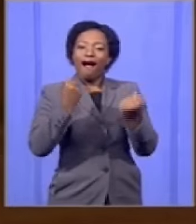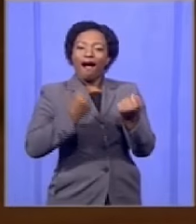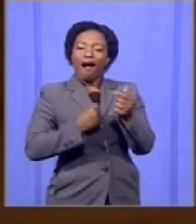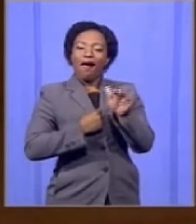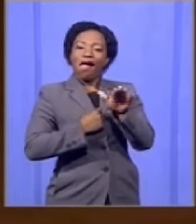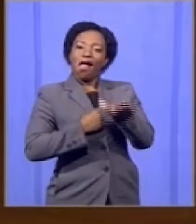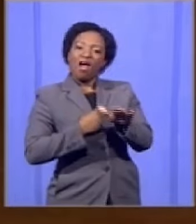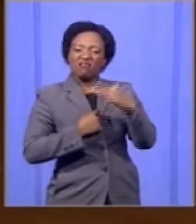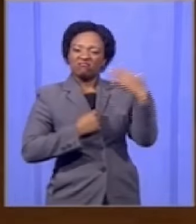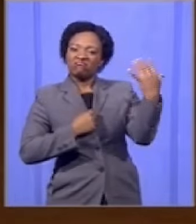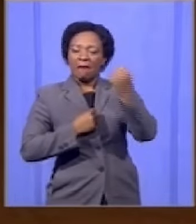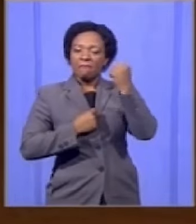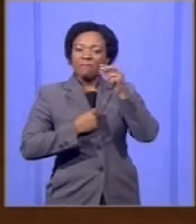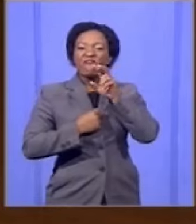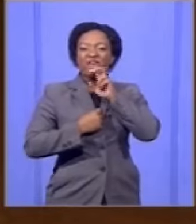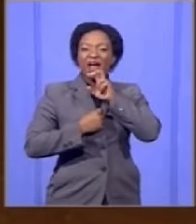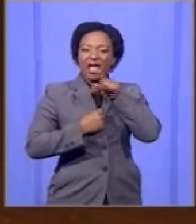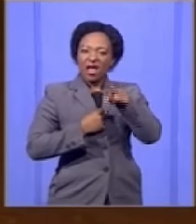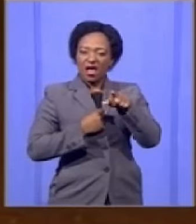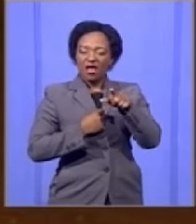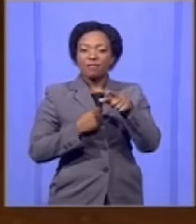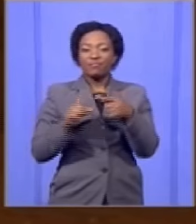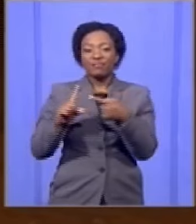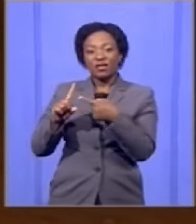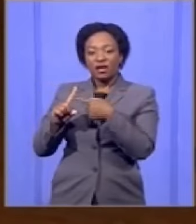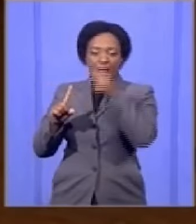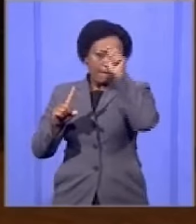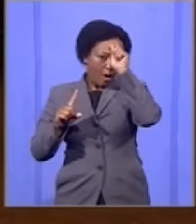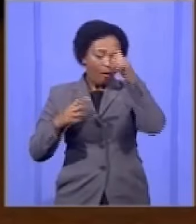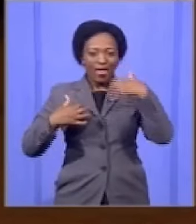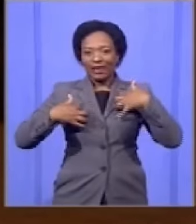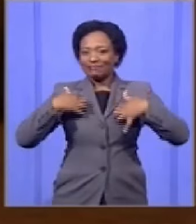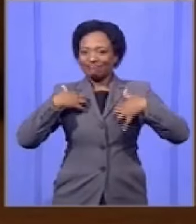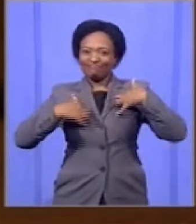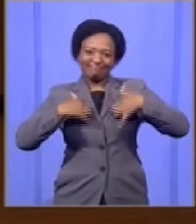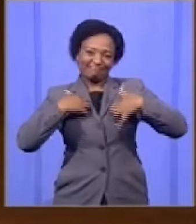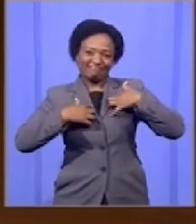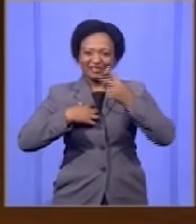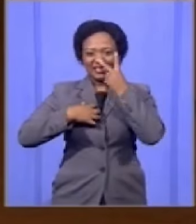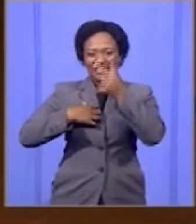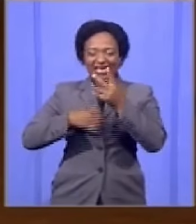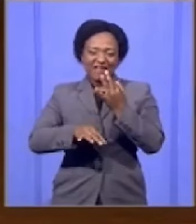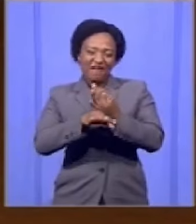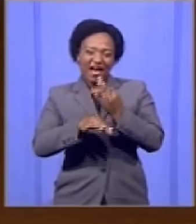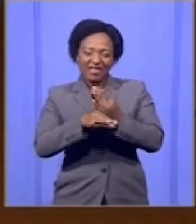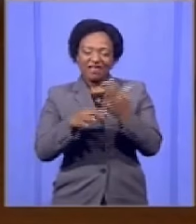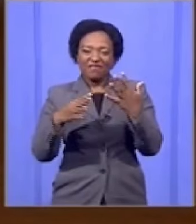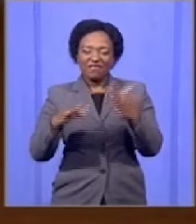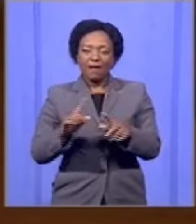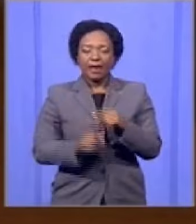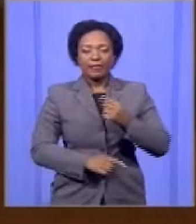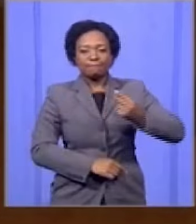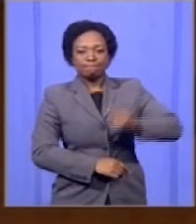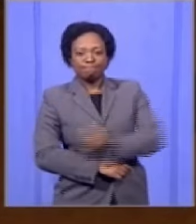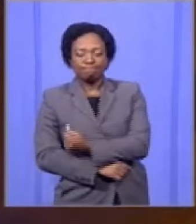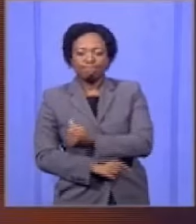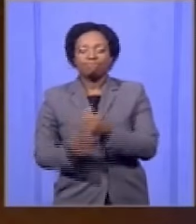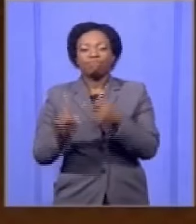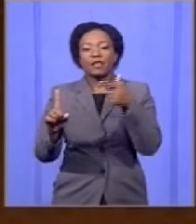botlhano bosigo. Go begwa fa mosimane yono a ne a itumeletse go bona rragwe mo kgorong ya lelapa, mme ka bomadimabe o ne a